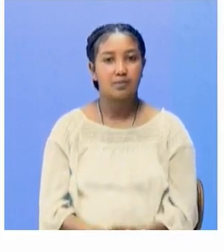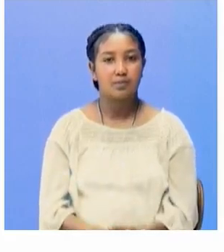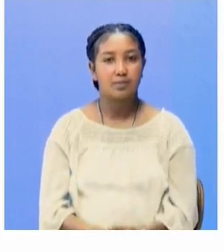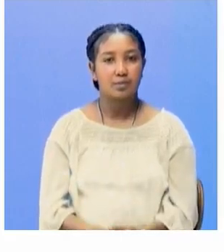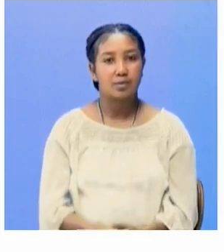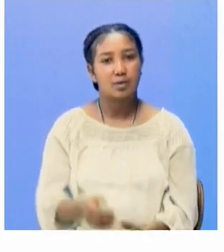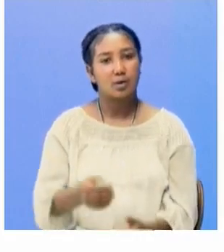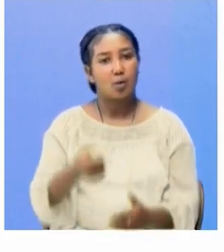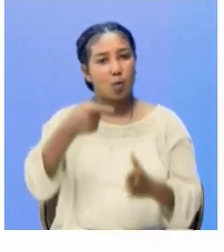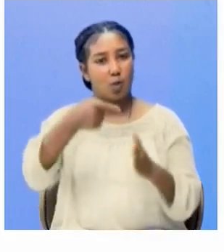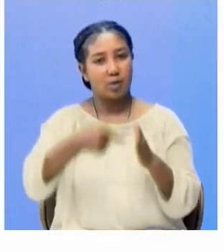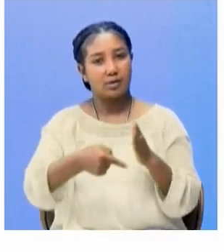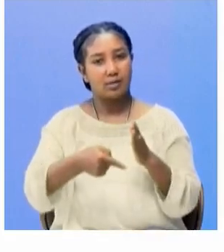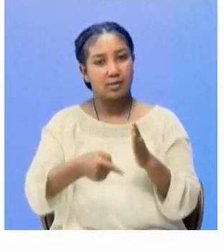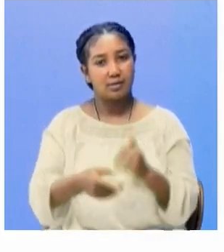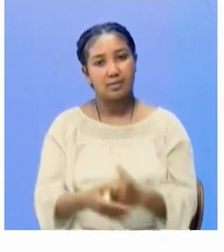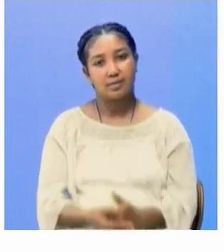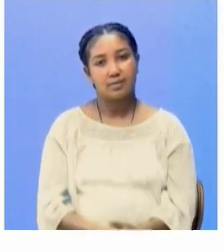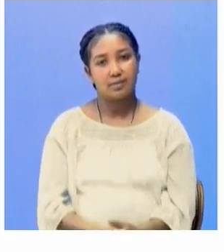what,